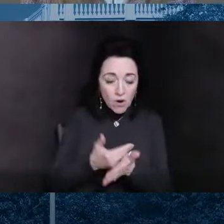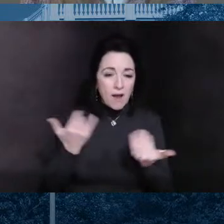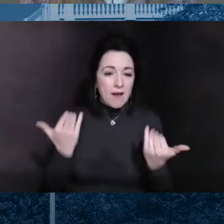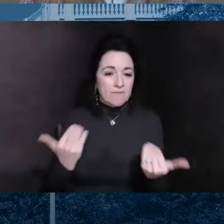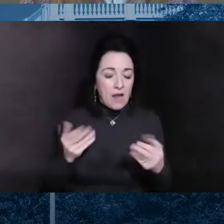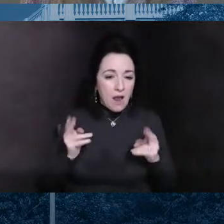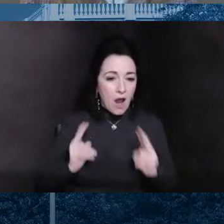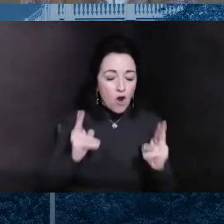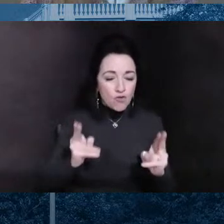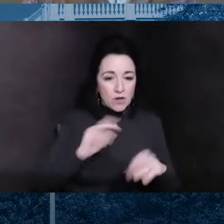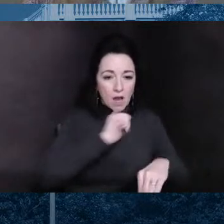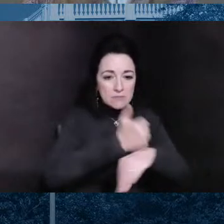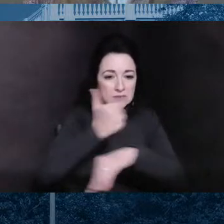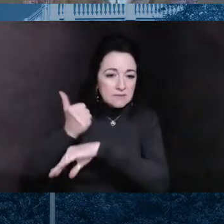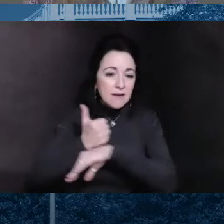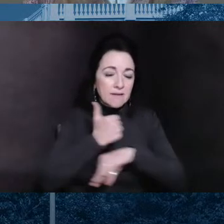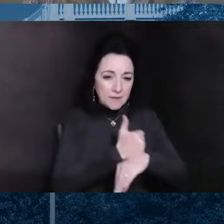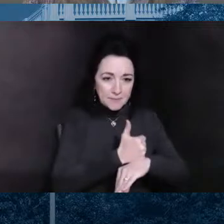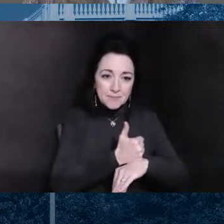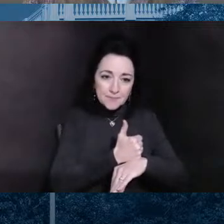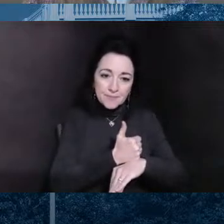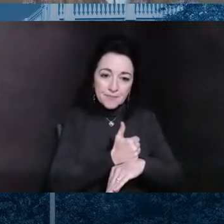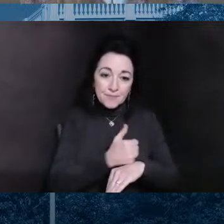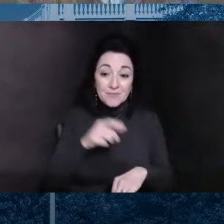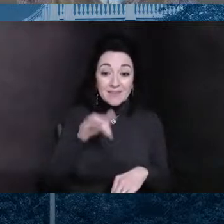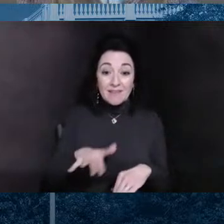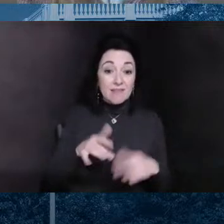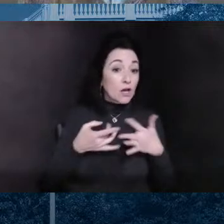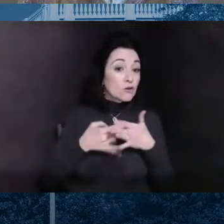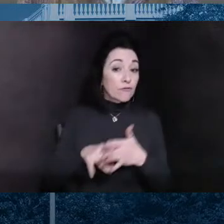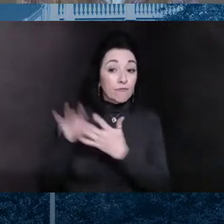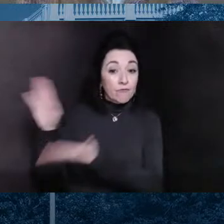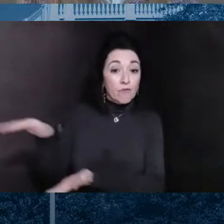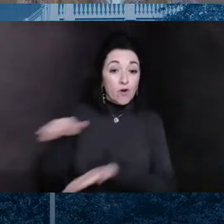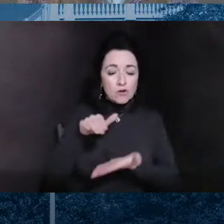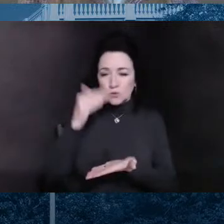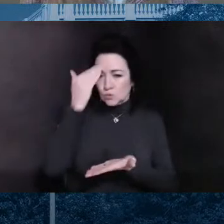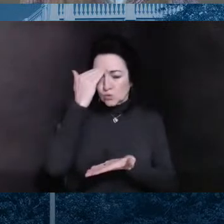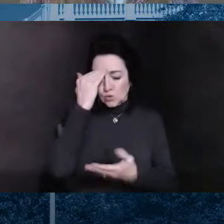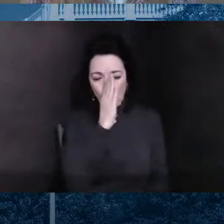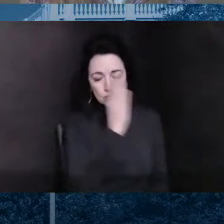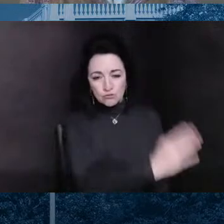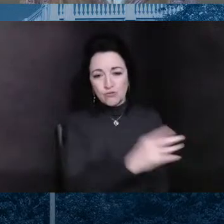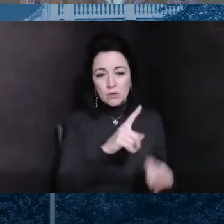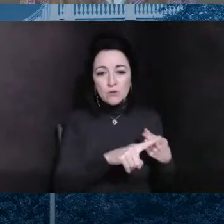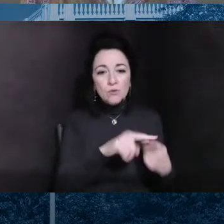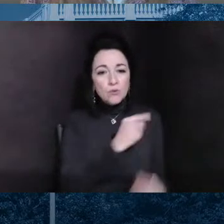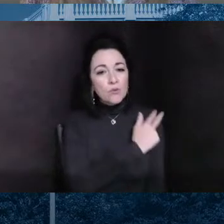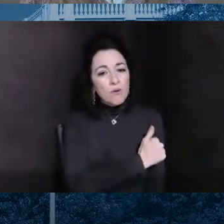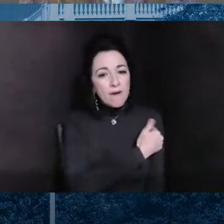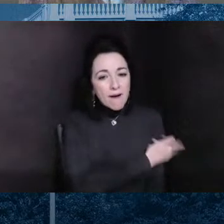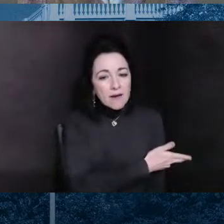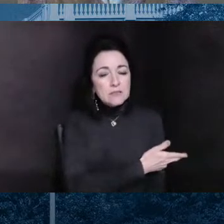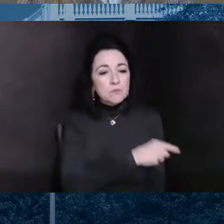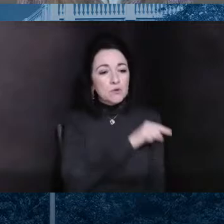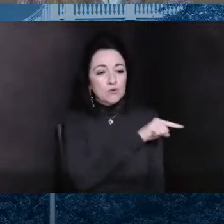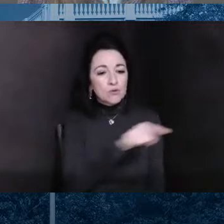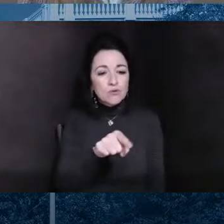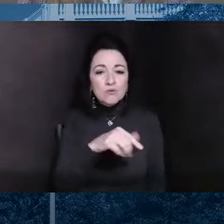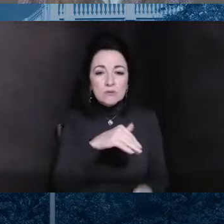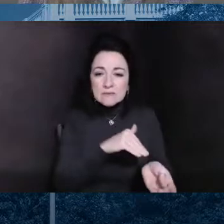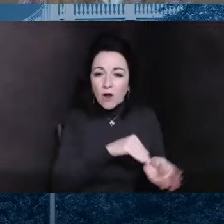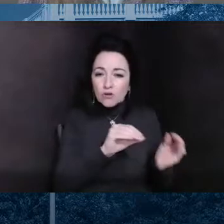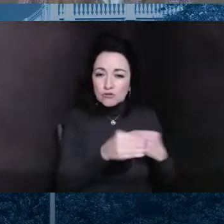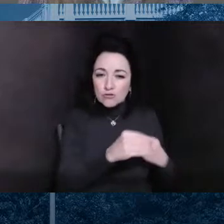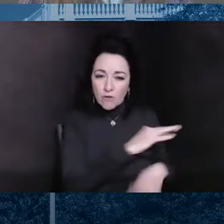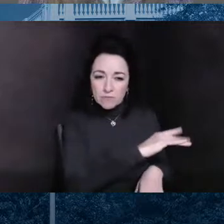vast majority of the ones that we got early on went directly to the hospitals for their staff and partners in the community. And then we